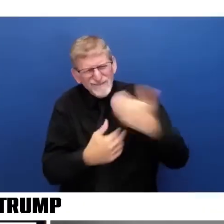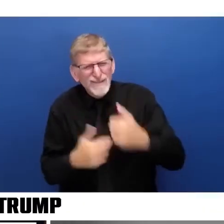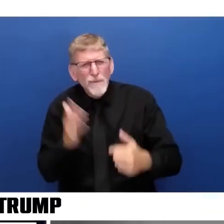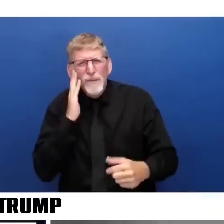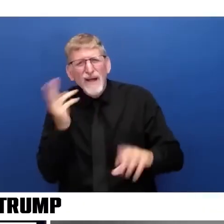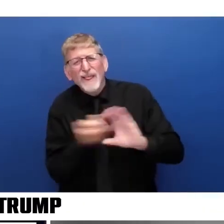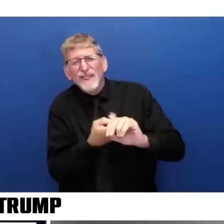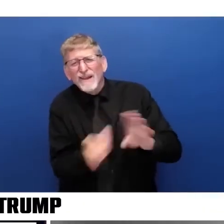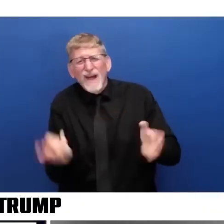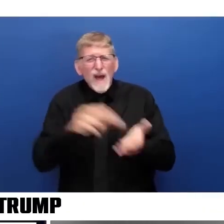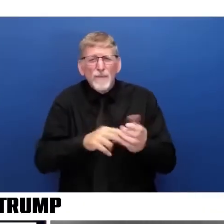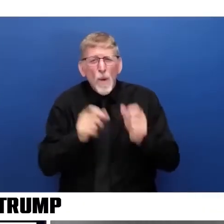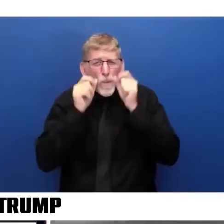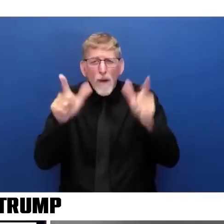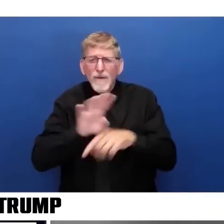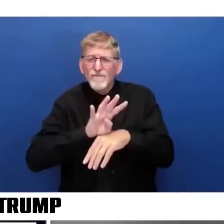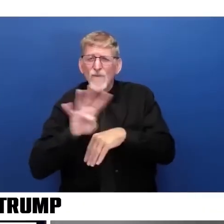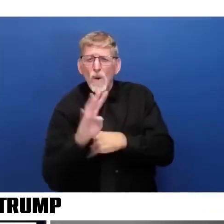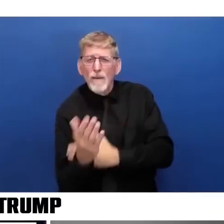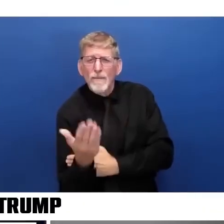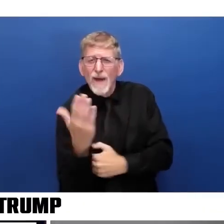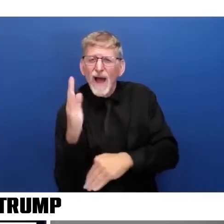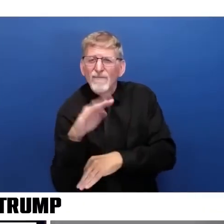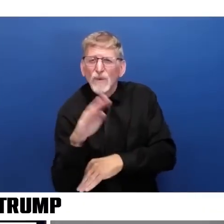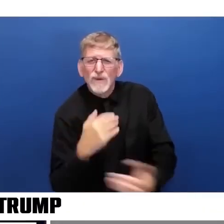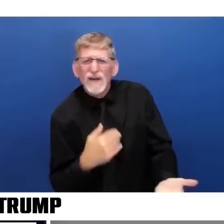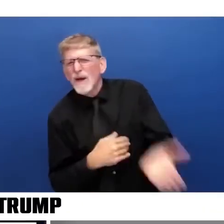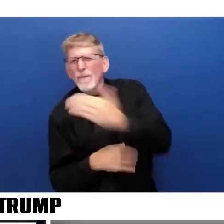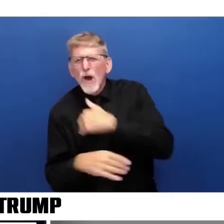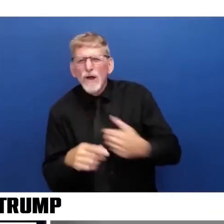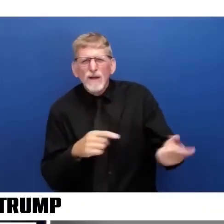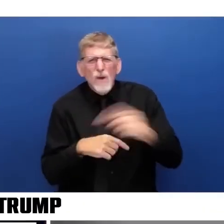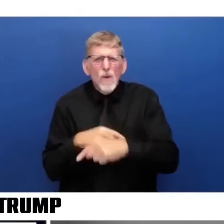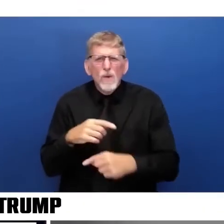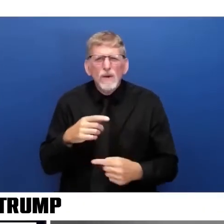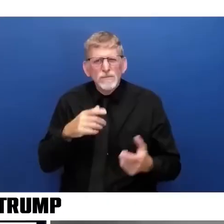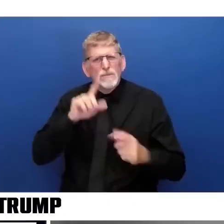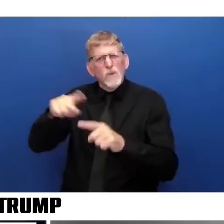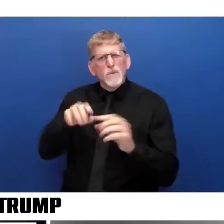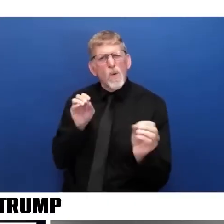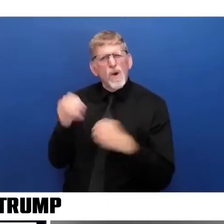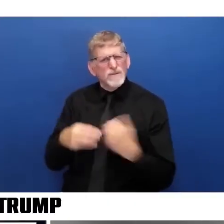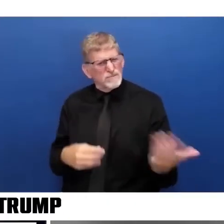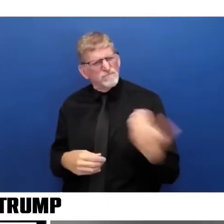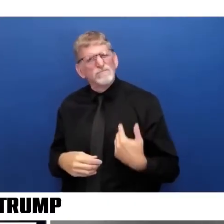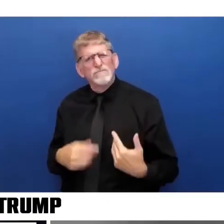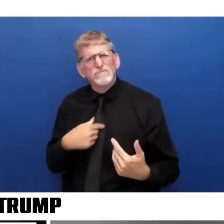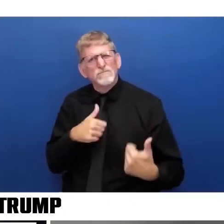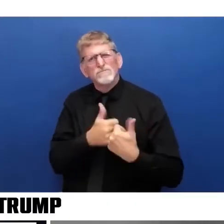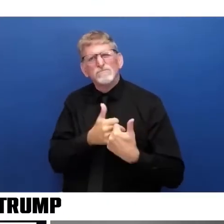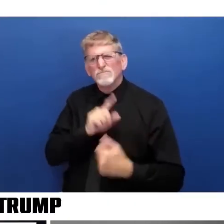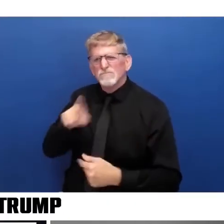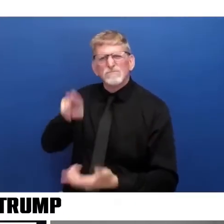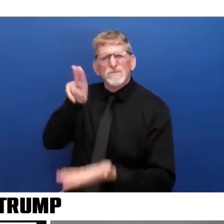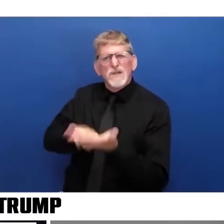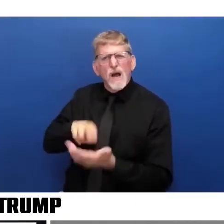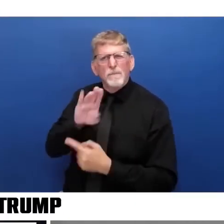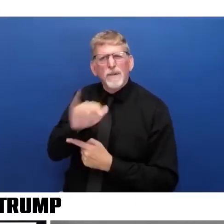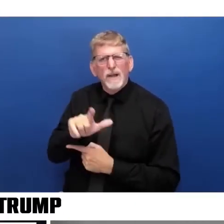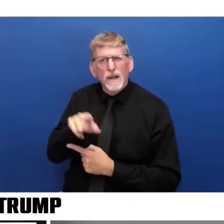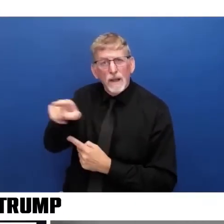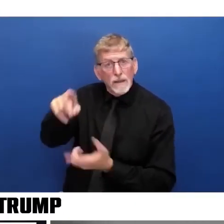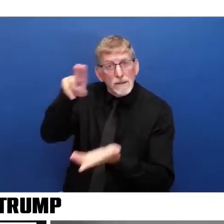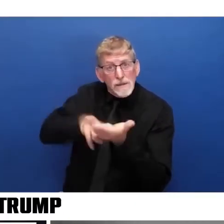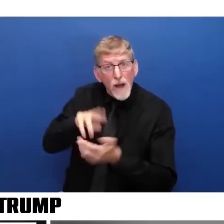the office, let's sign a bill. If he signs a bill that the border is closed, all he has to do is say it to the Border Patrol, who are